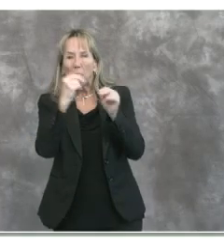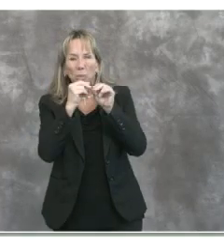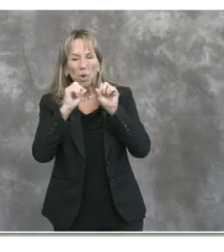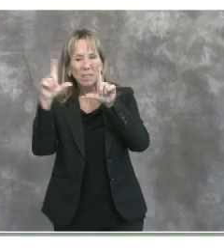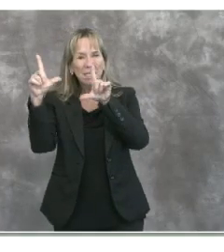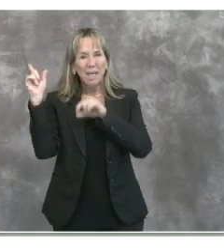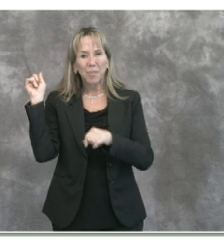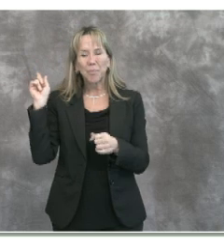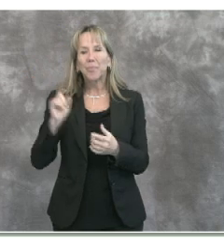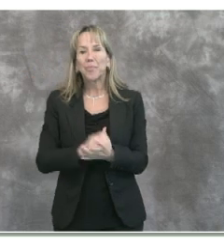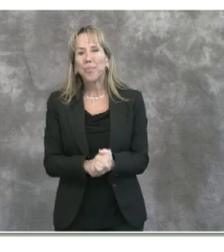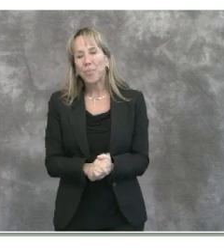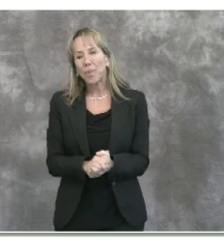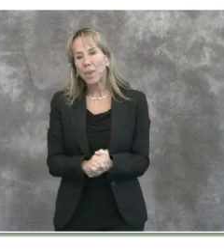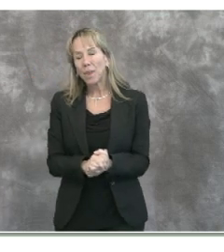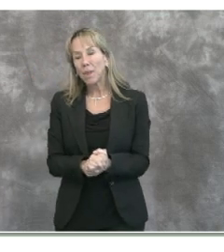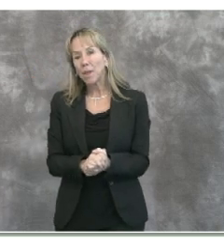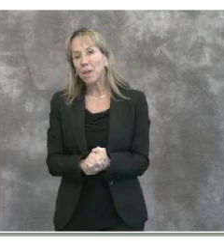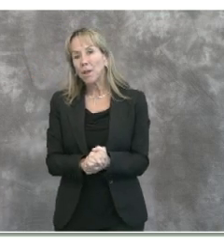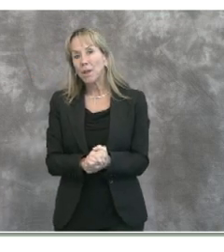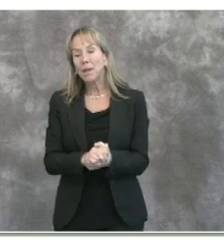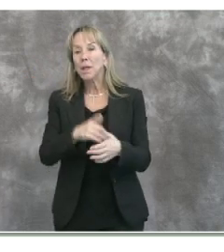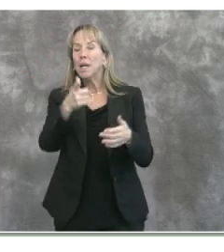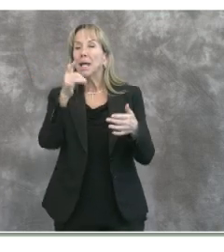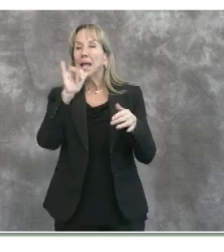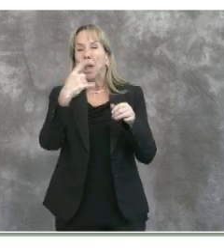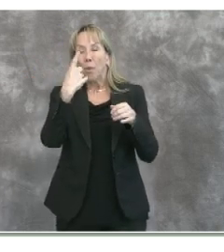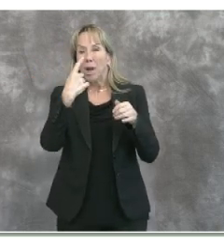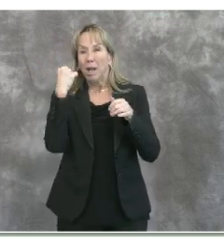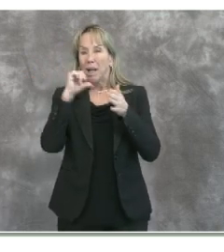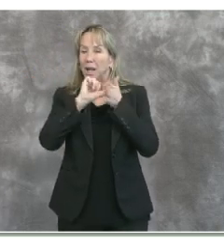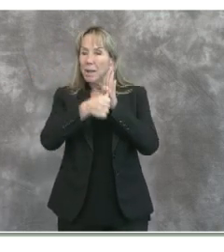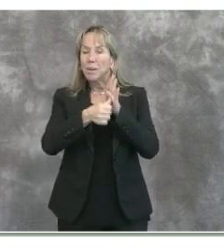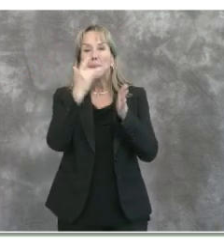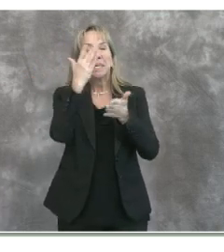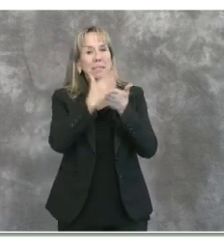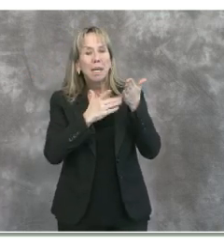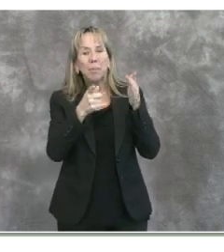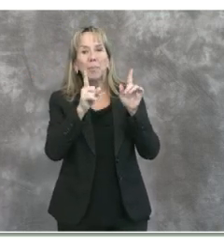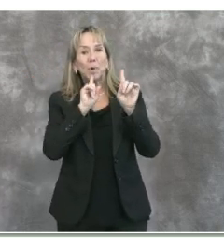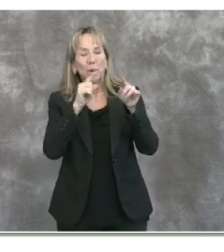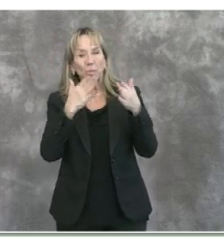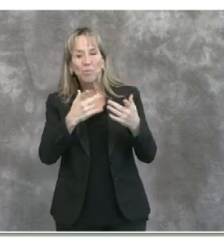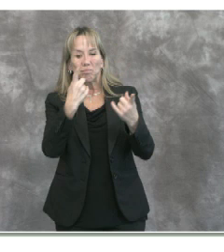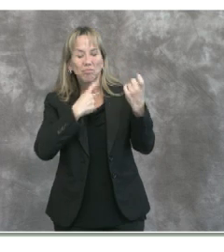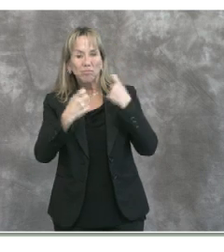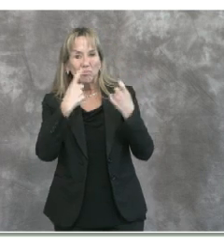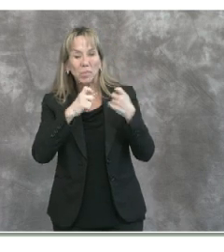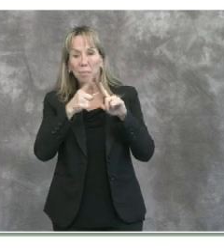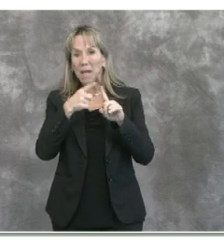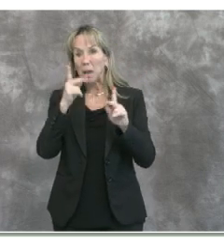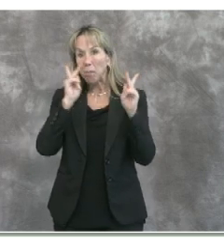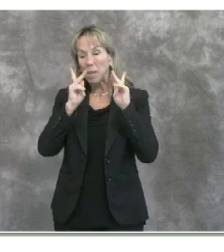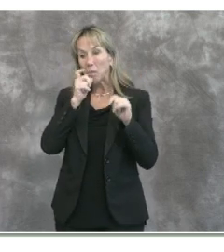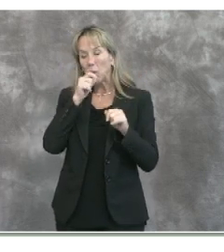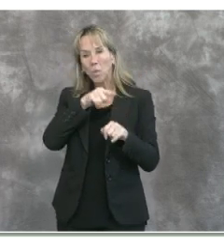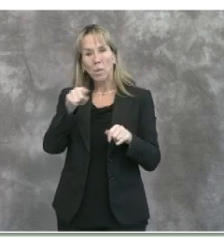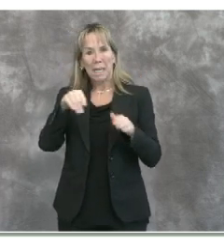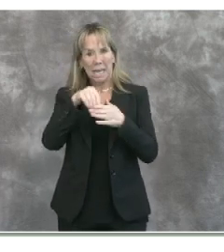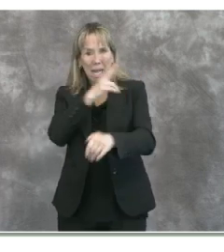slide, which I do want to show, because we've gotten some questions from some reporters about people who are in the hospital